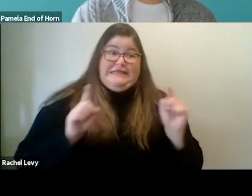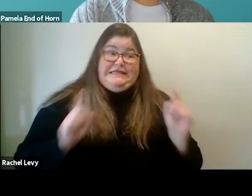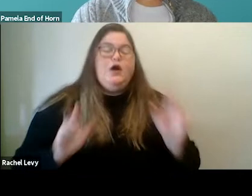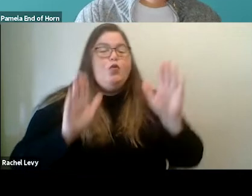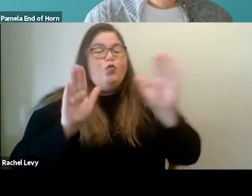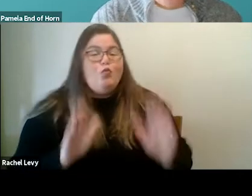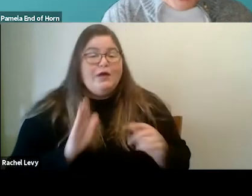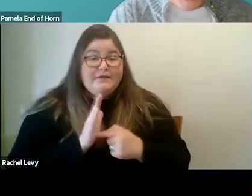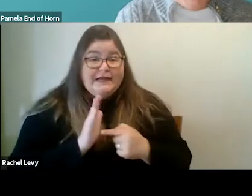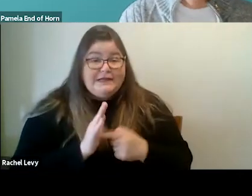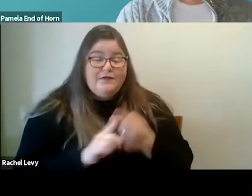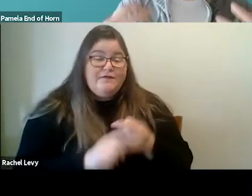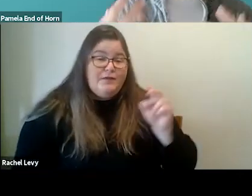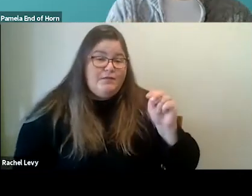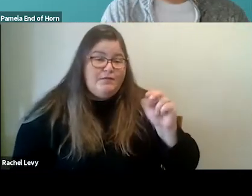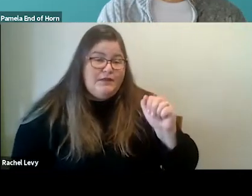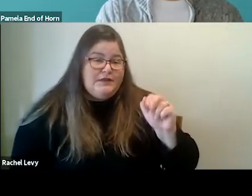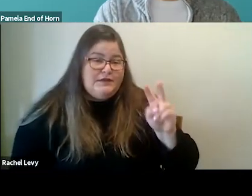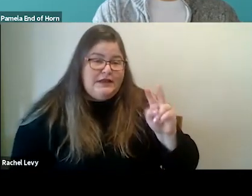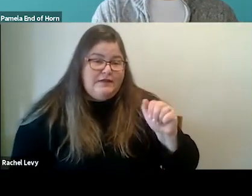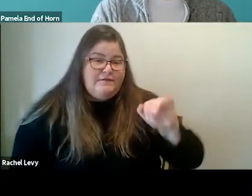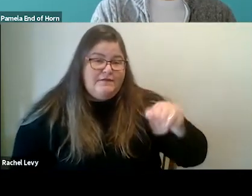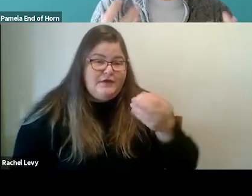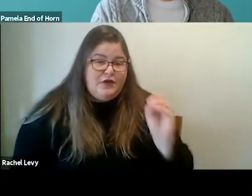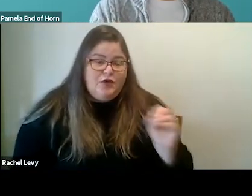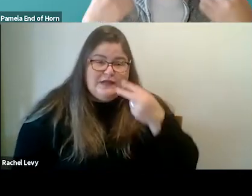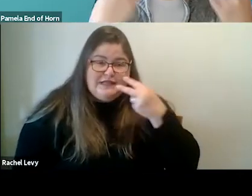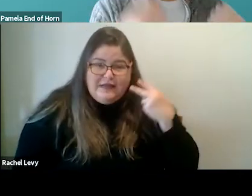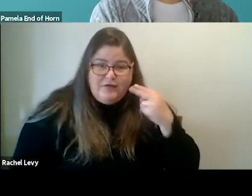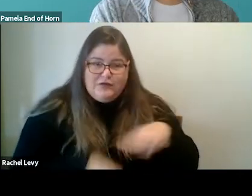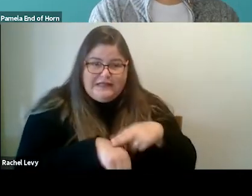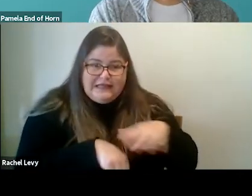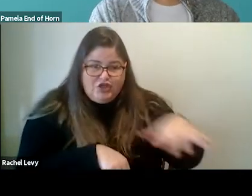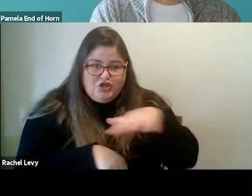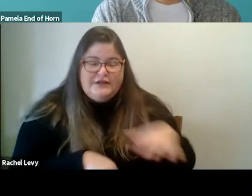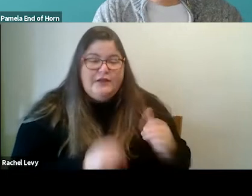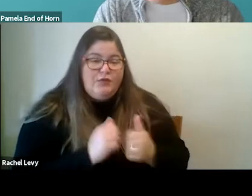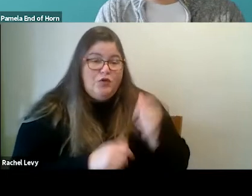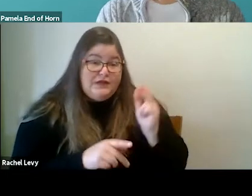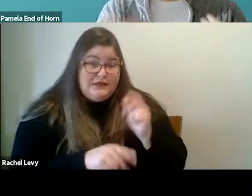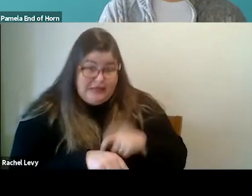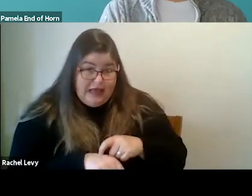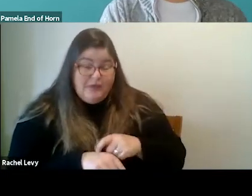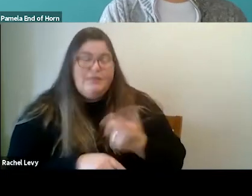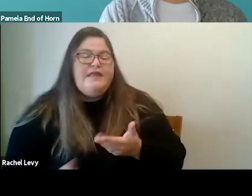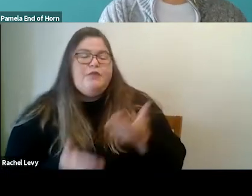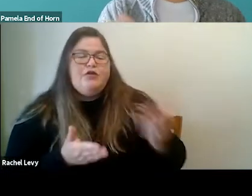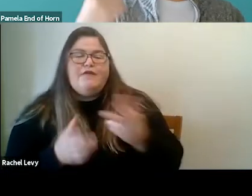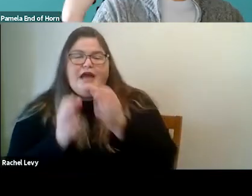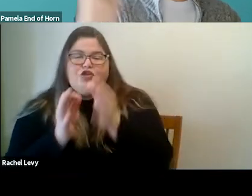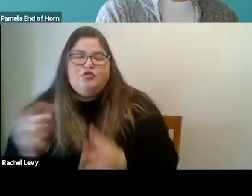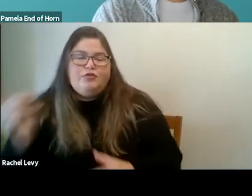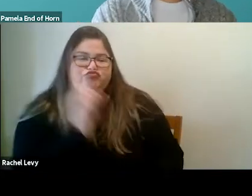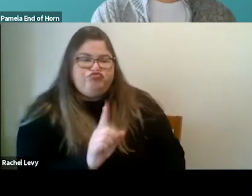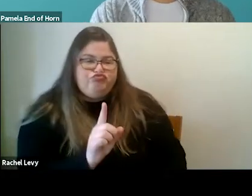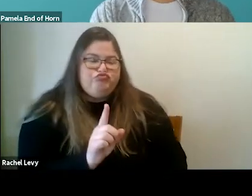which comes out of the Navajo Nation, is most of the time they provide translators to patients within their healthcare system